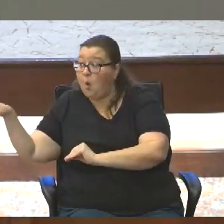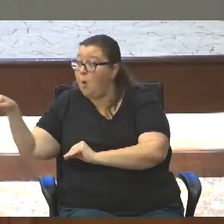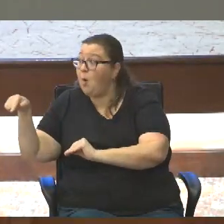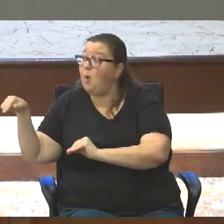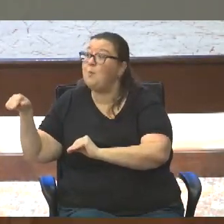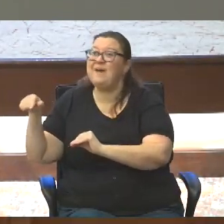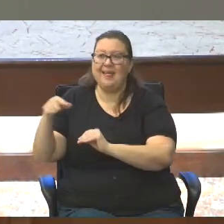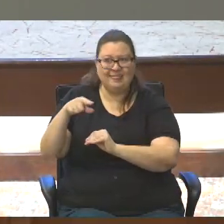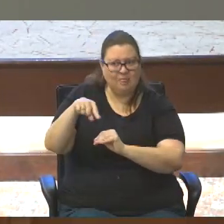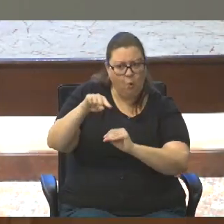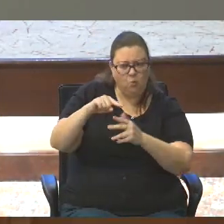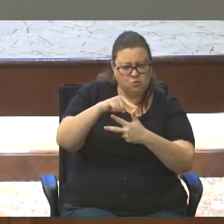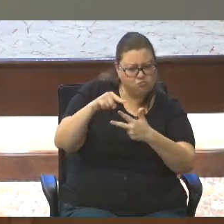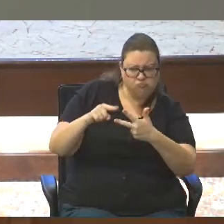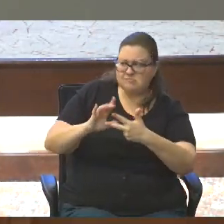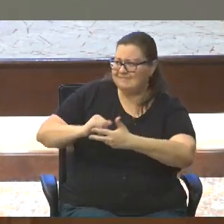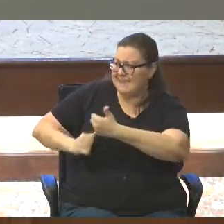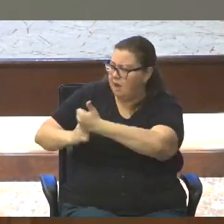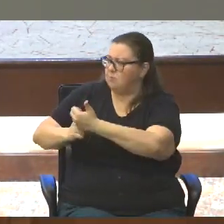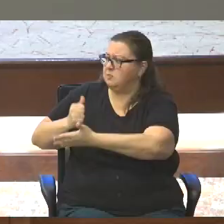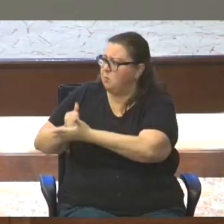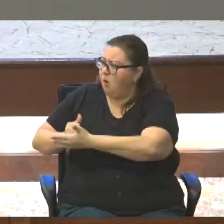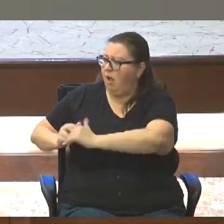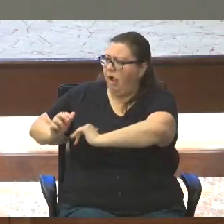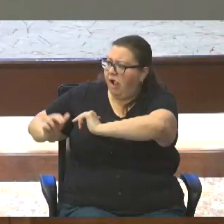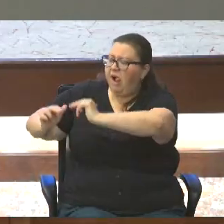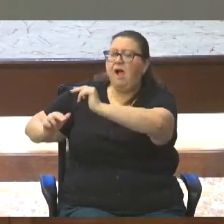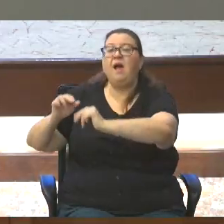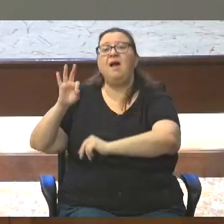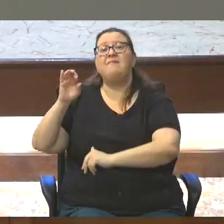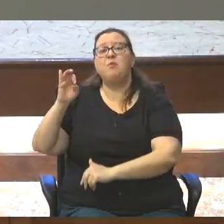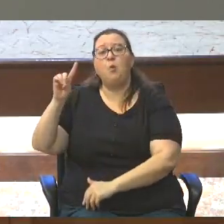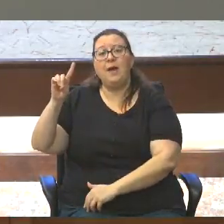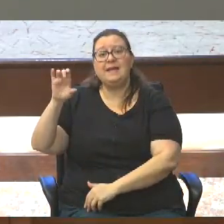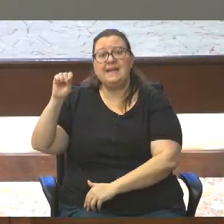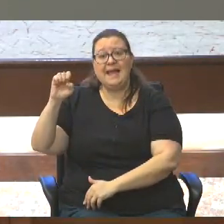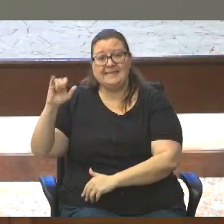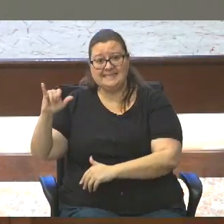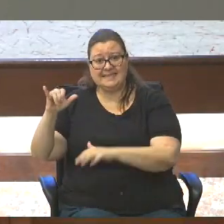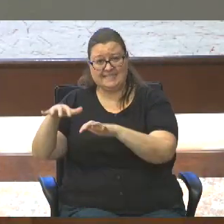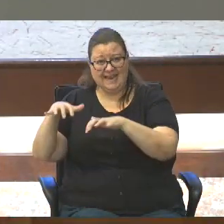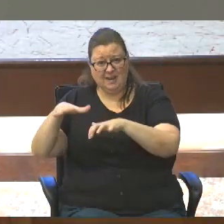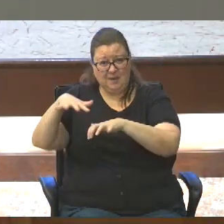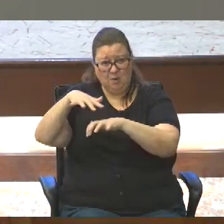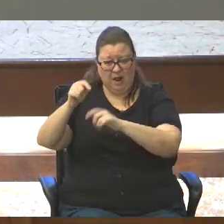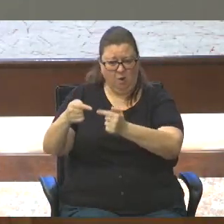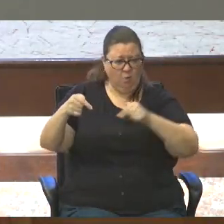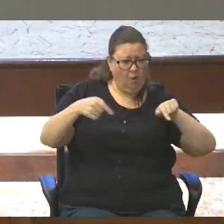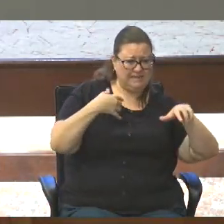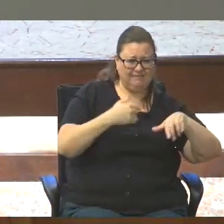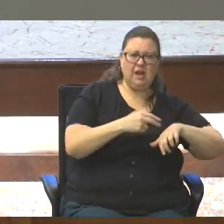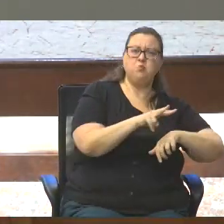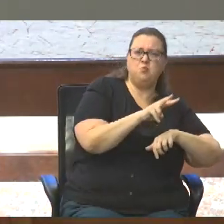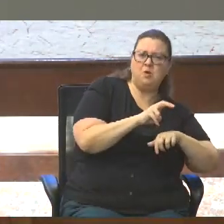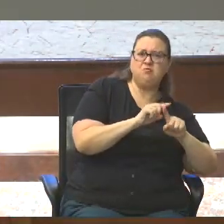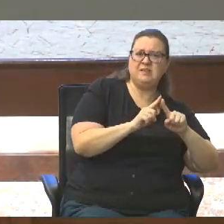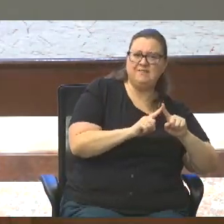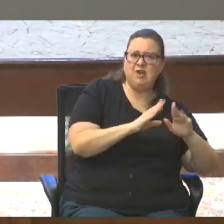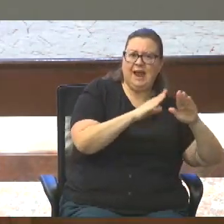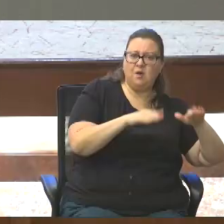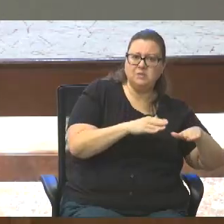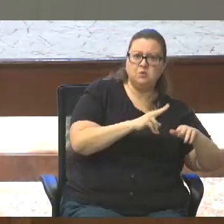there. In addition to the Floyd Casey, 280 units there, and pocket neighborhoods on Sanger and